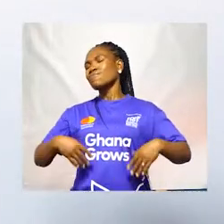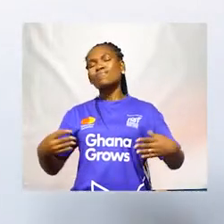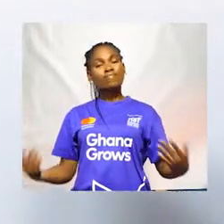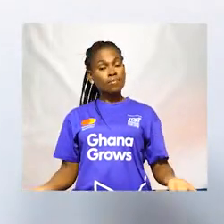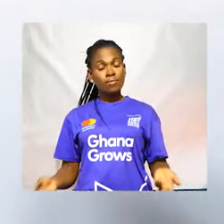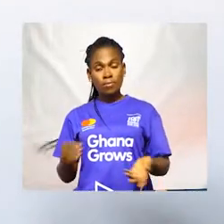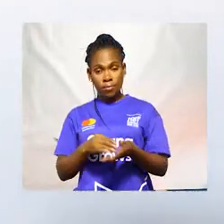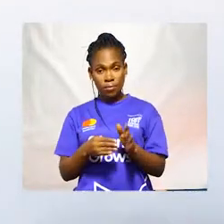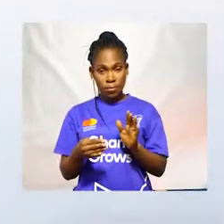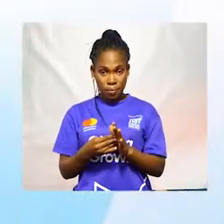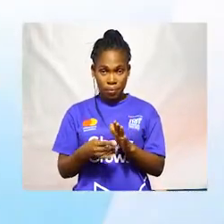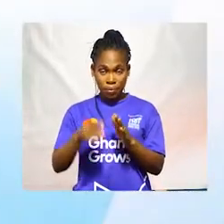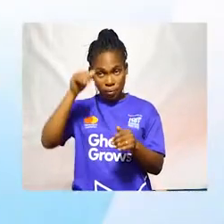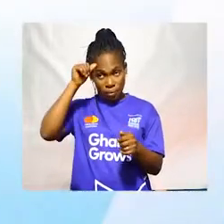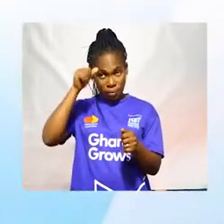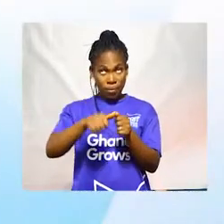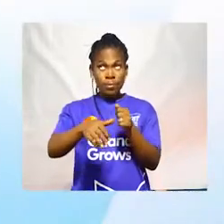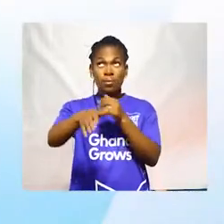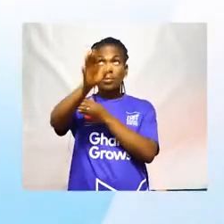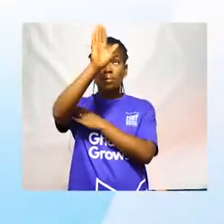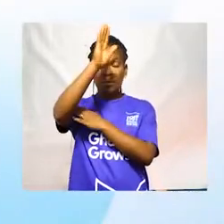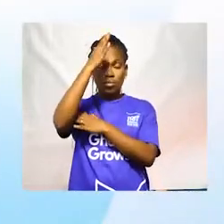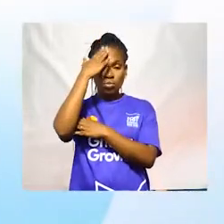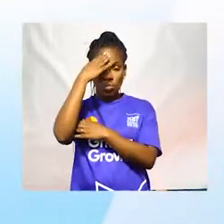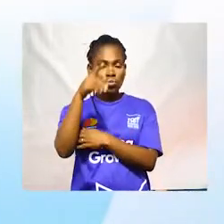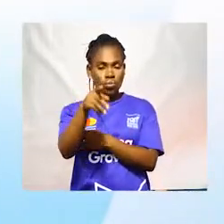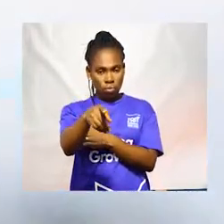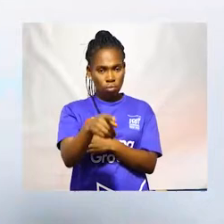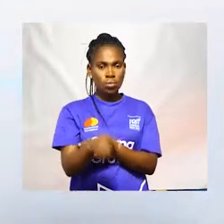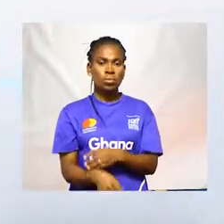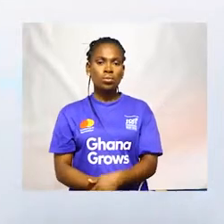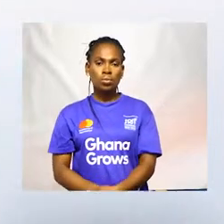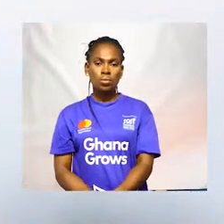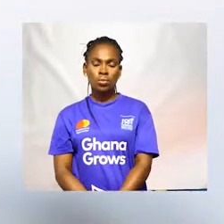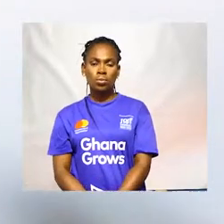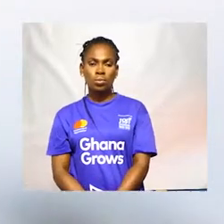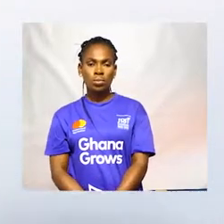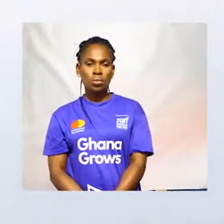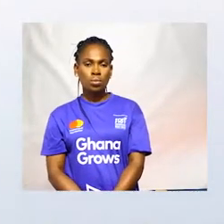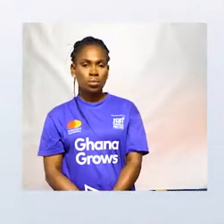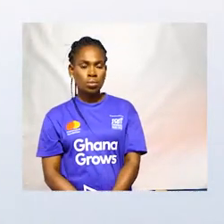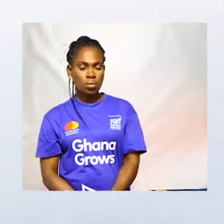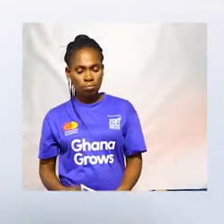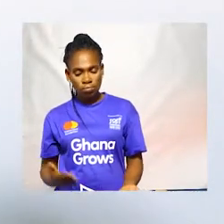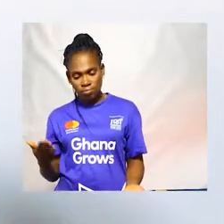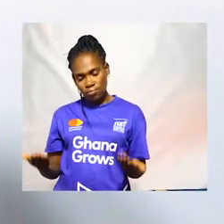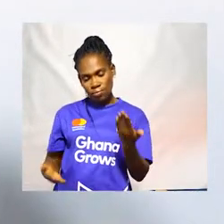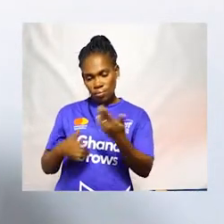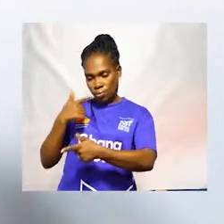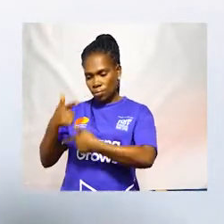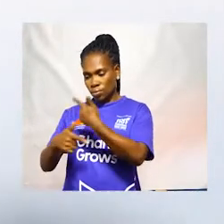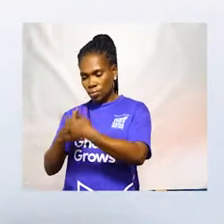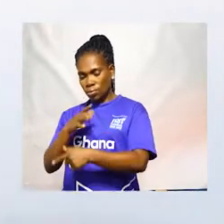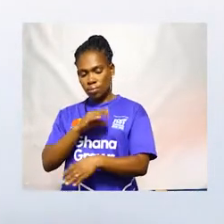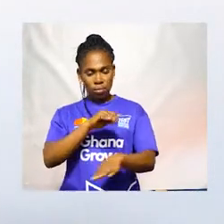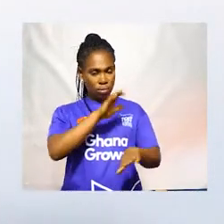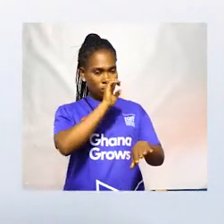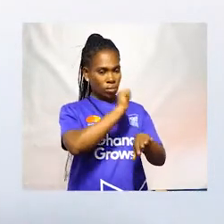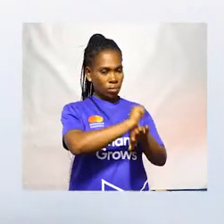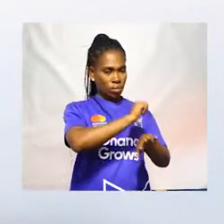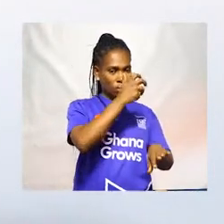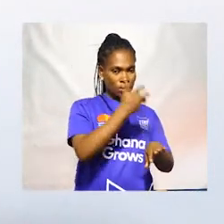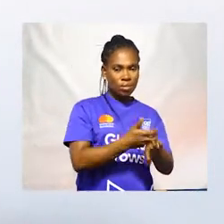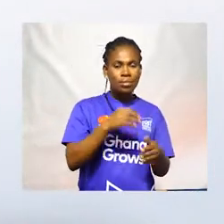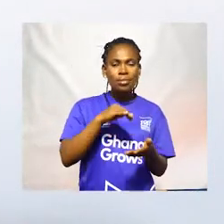up out of the miry clay. How do you find the balance between grace and hard work? Grace and hard work. So the Apostle Paul will say